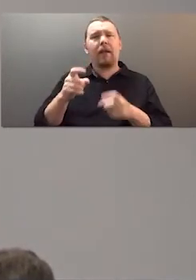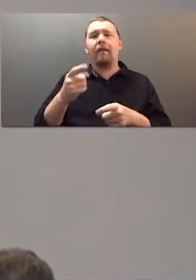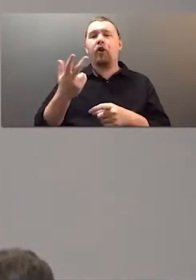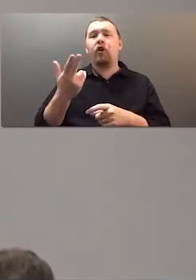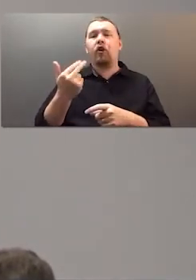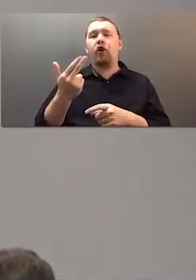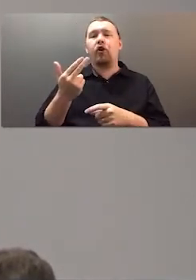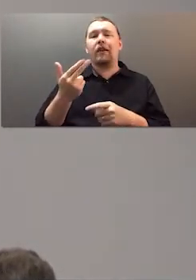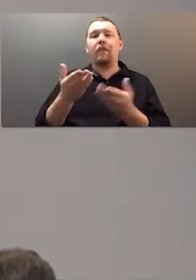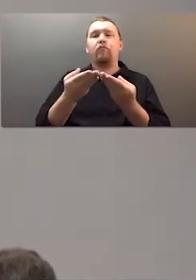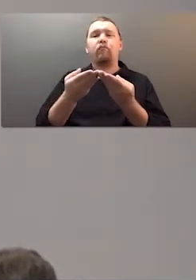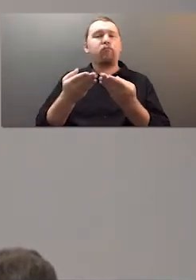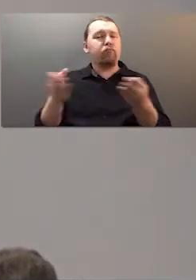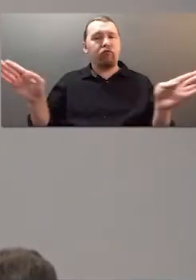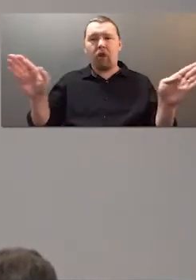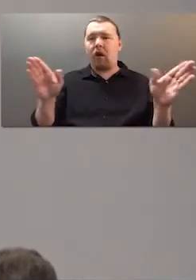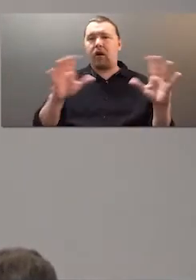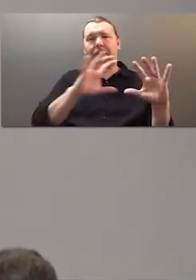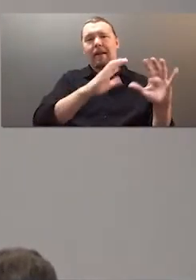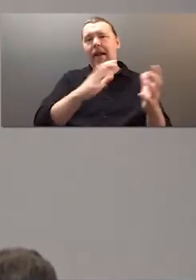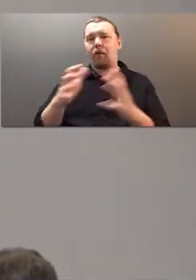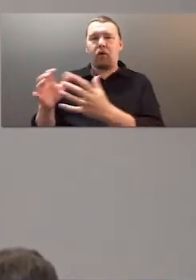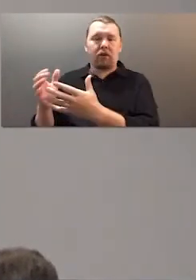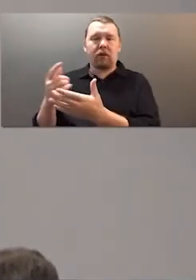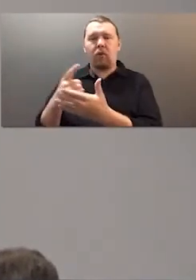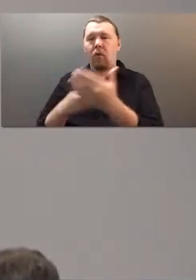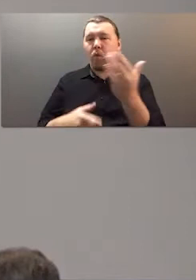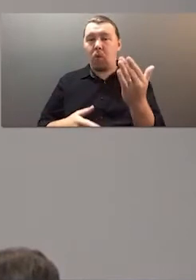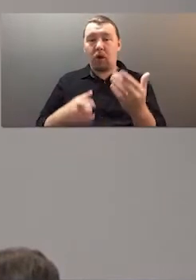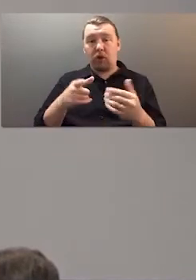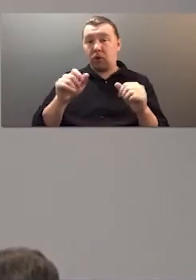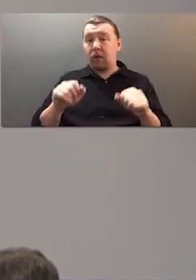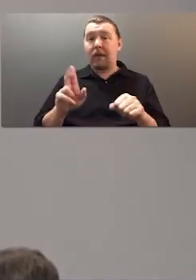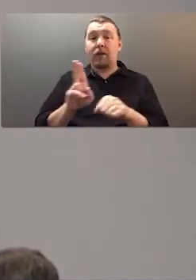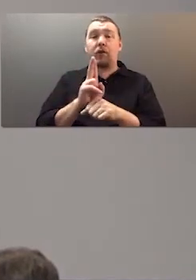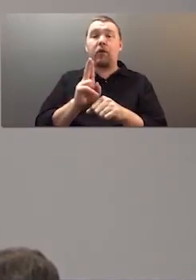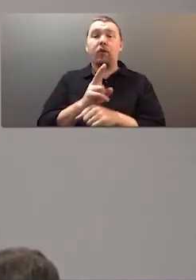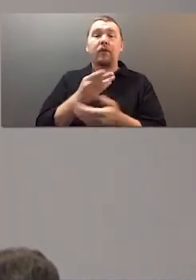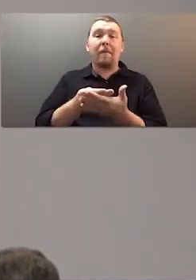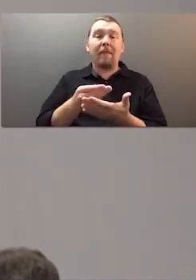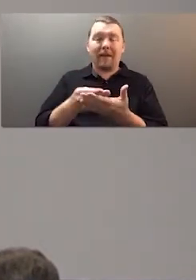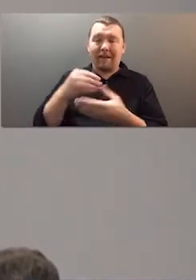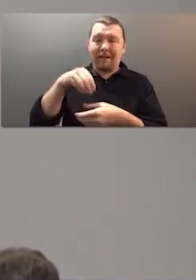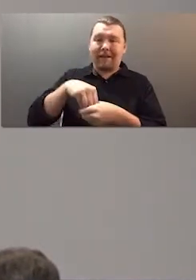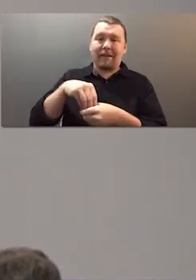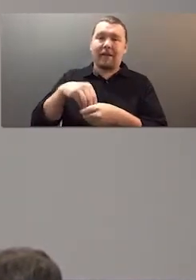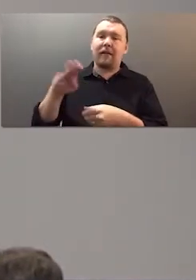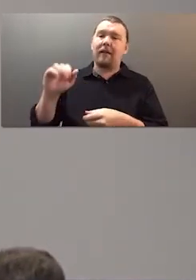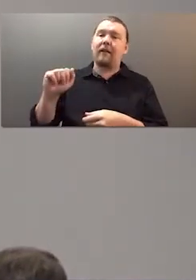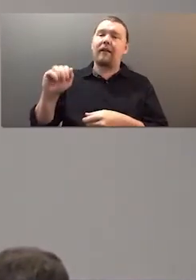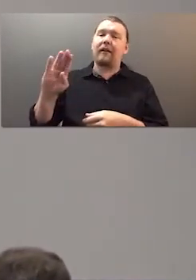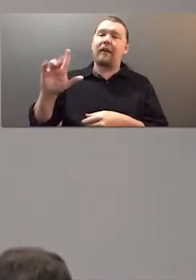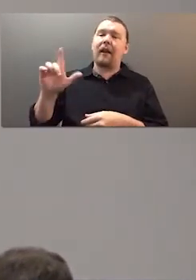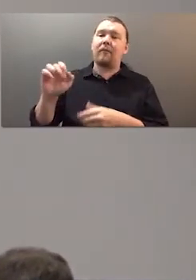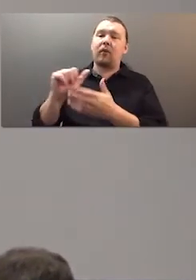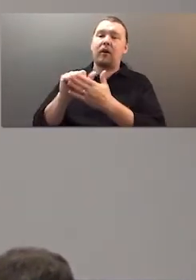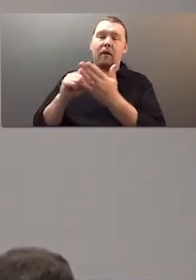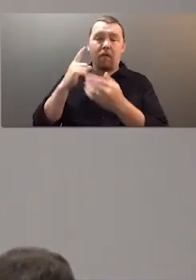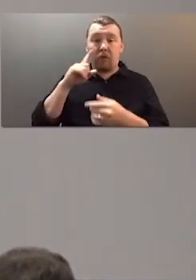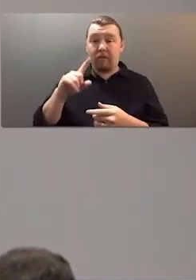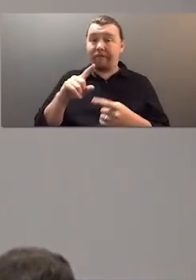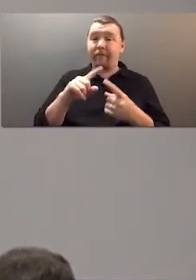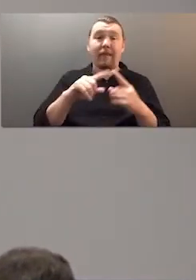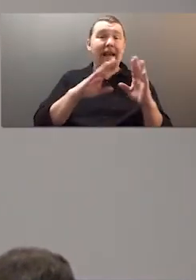gave 13 broad categories on what you can use the funds in an ABLE account for. And it ranges